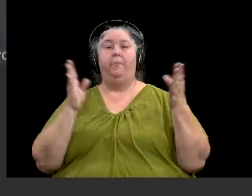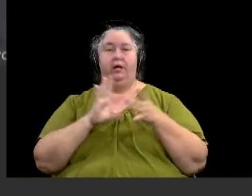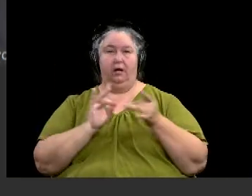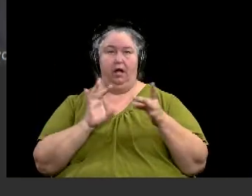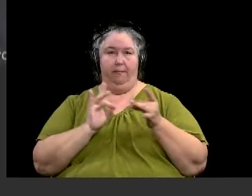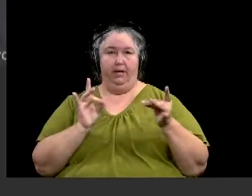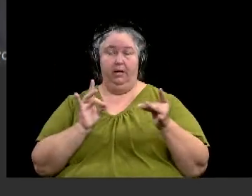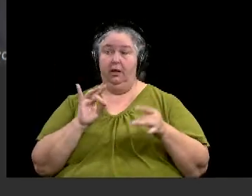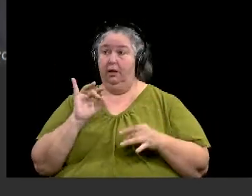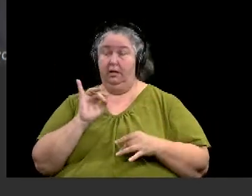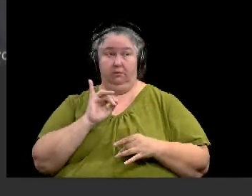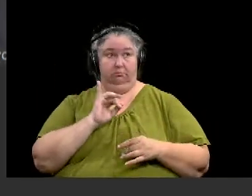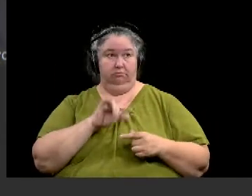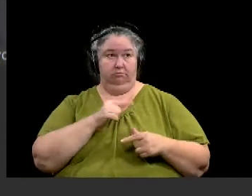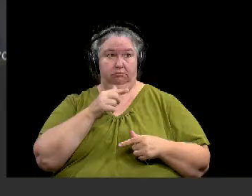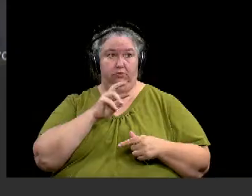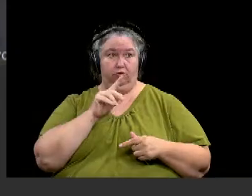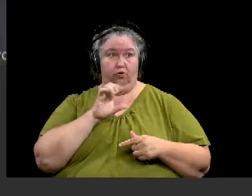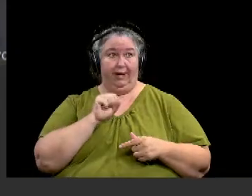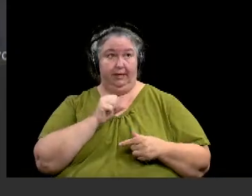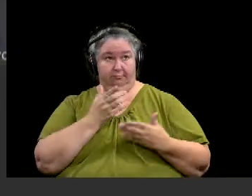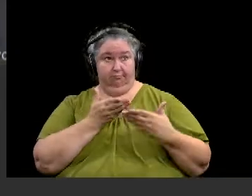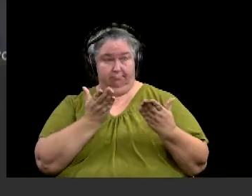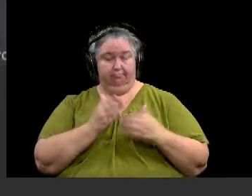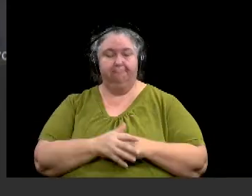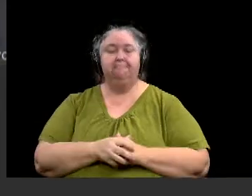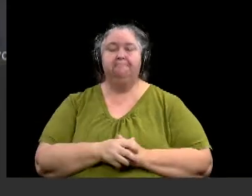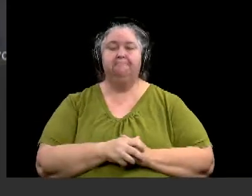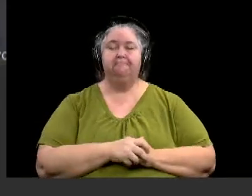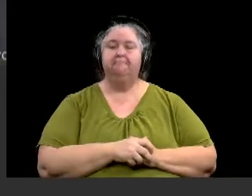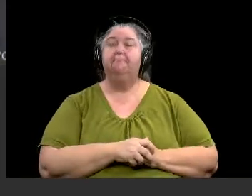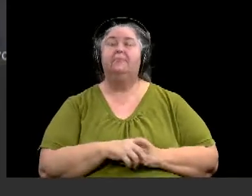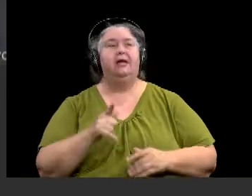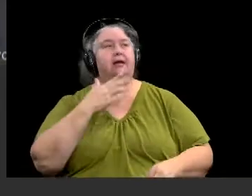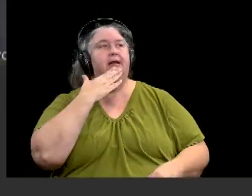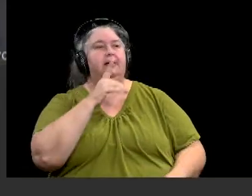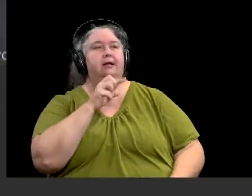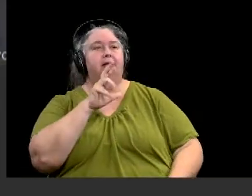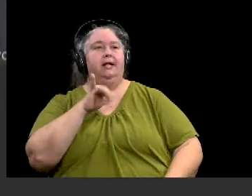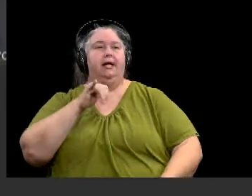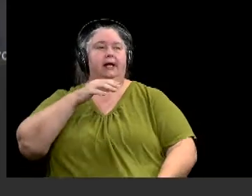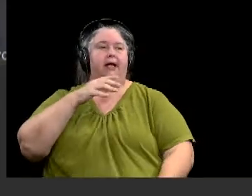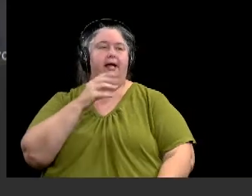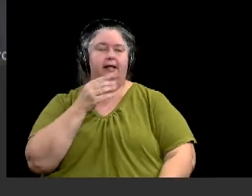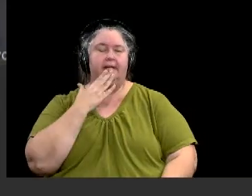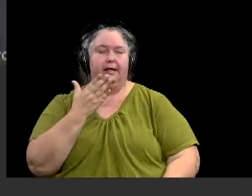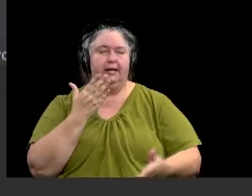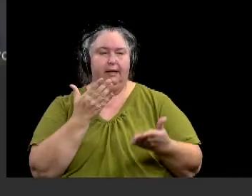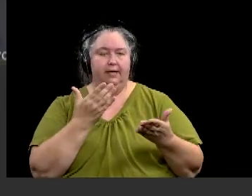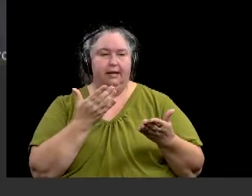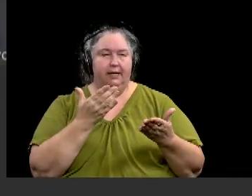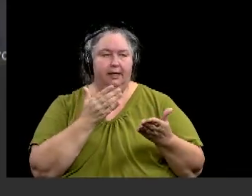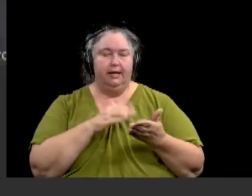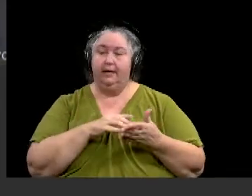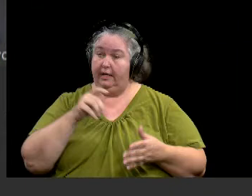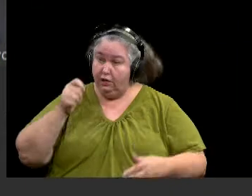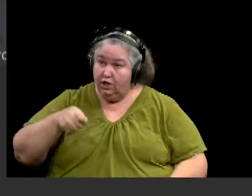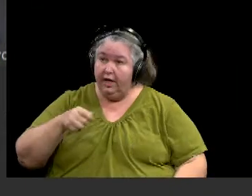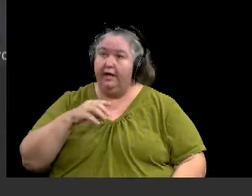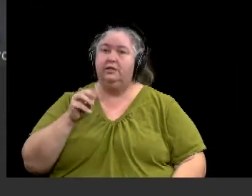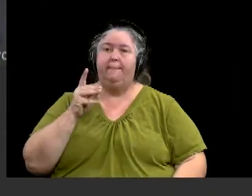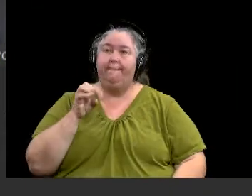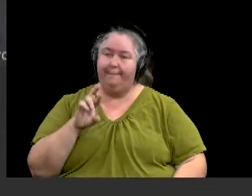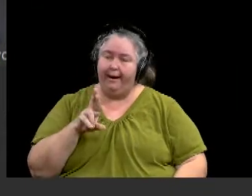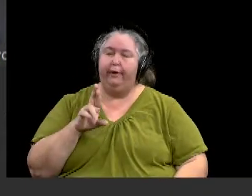Griggs? Thank you, Larry, and thank you again, Judge and Mayor. Start with worldwide